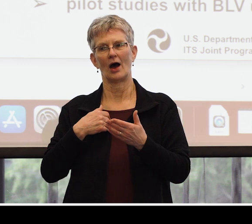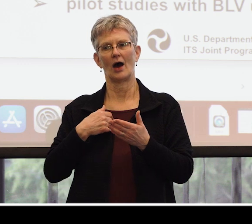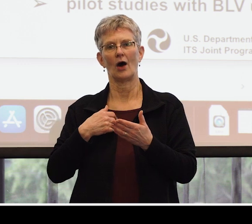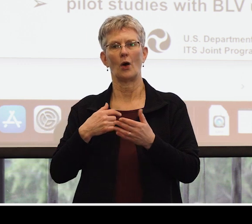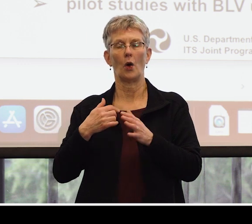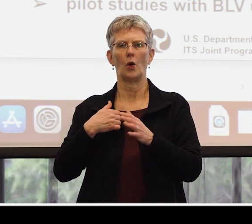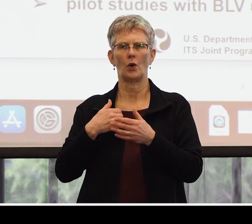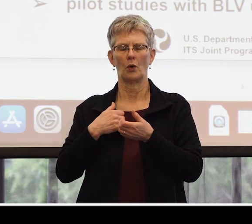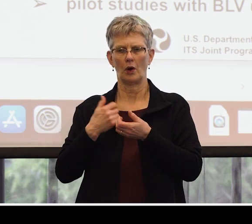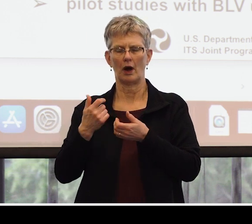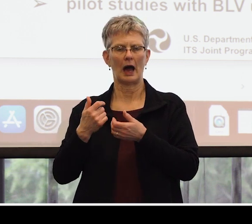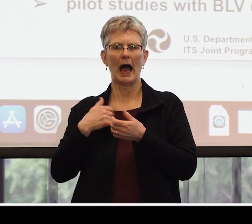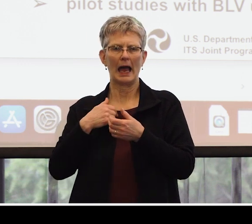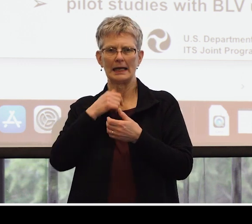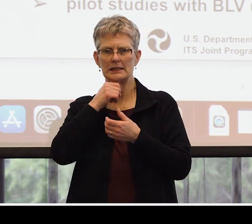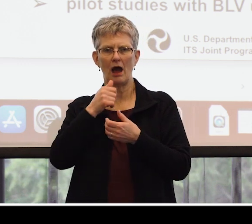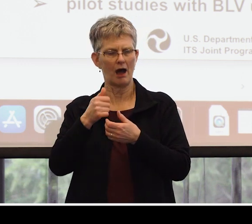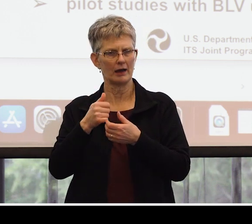locked.